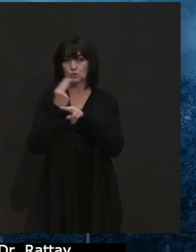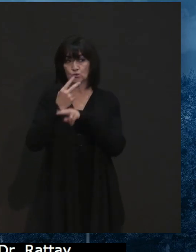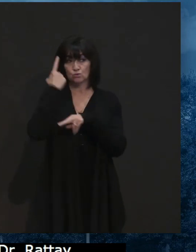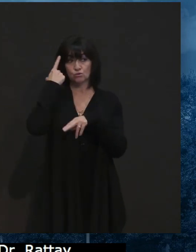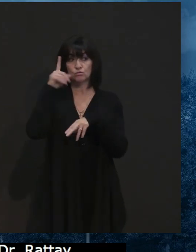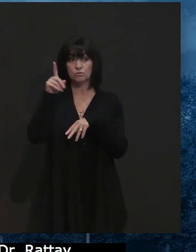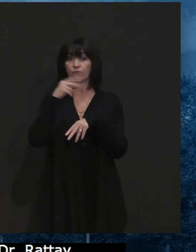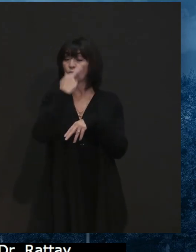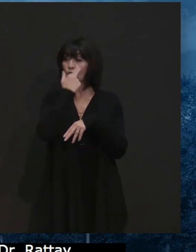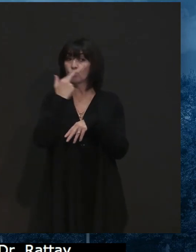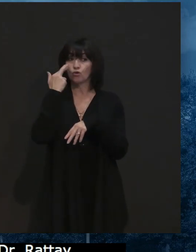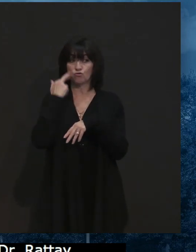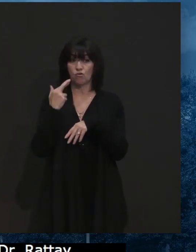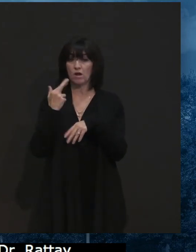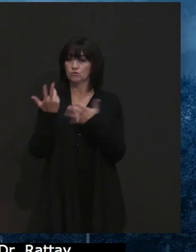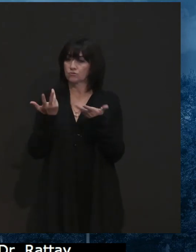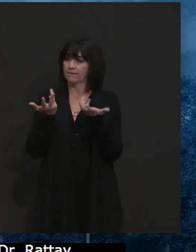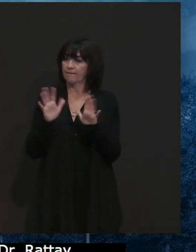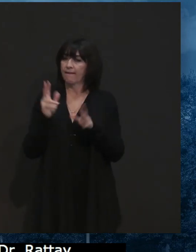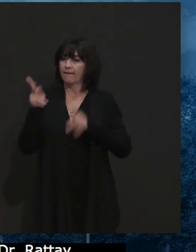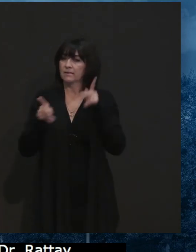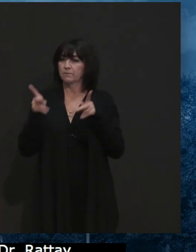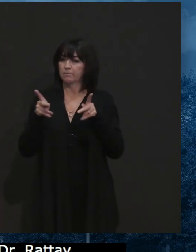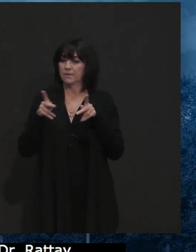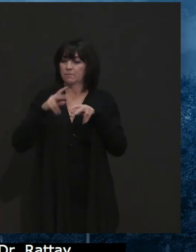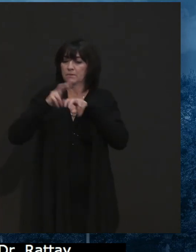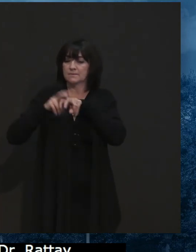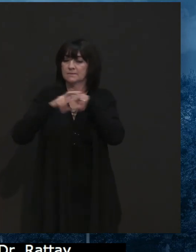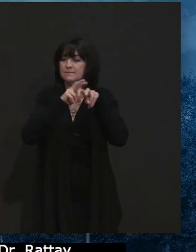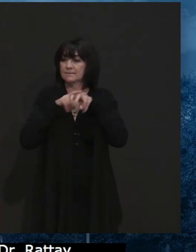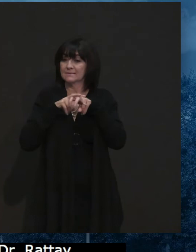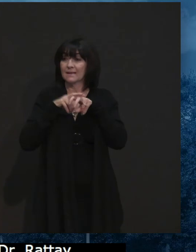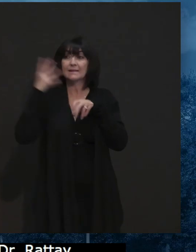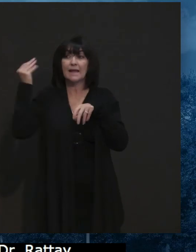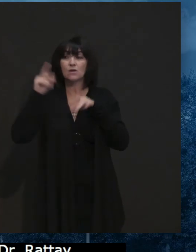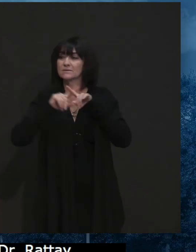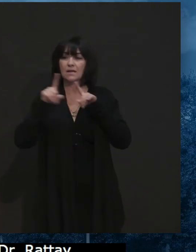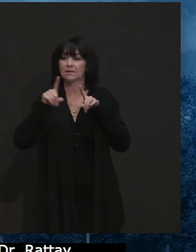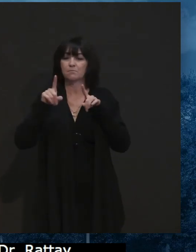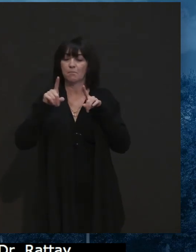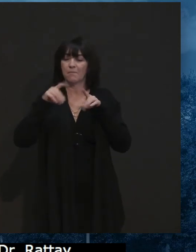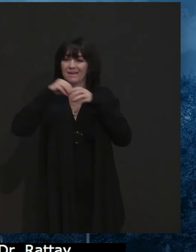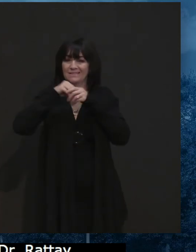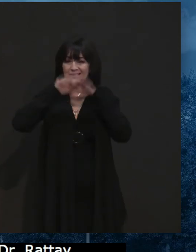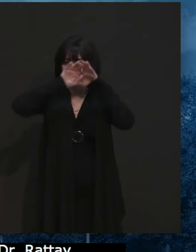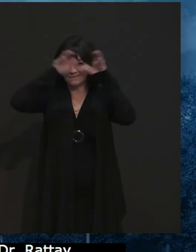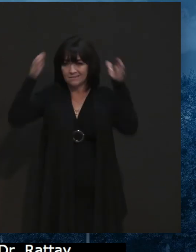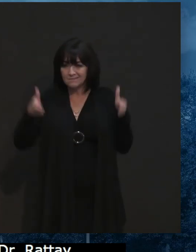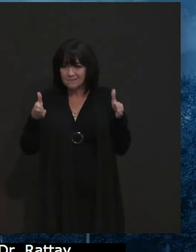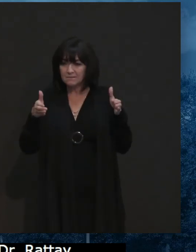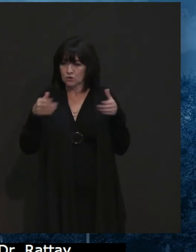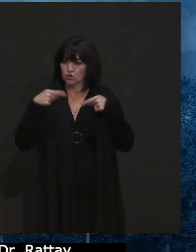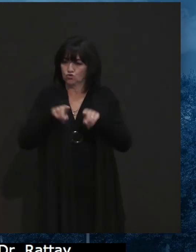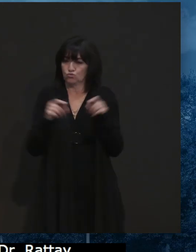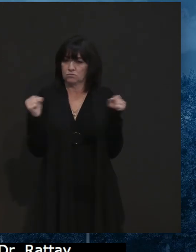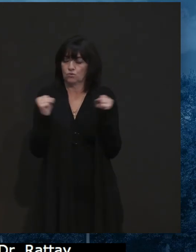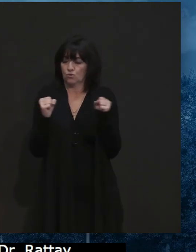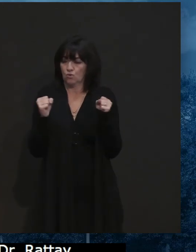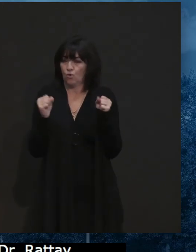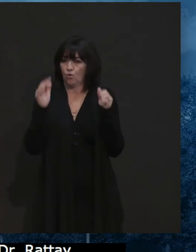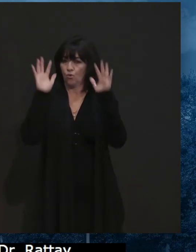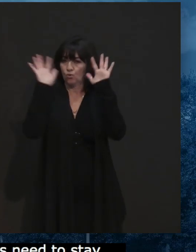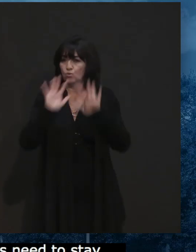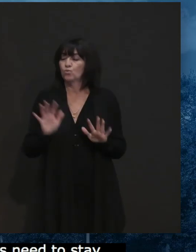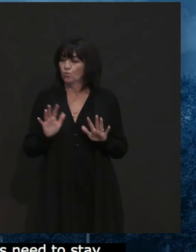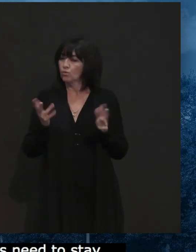to keep capacity up to stay viable in the winter with the pandemic? Yeah, that's a really great question. And I